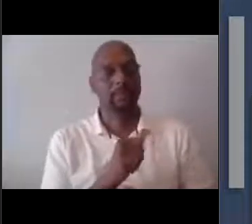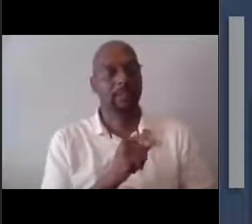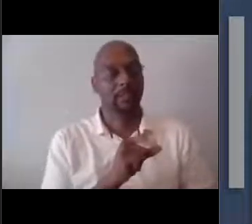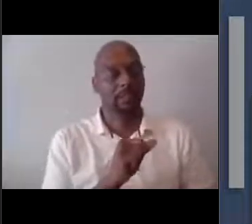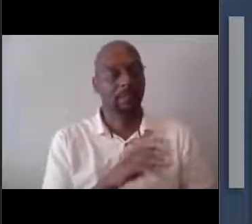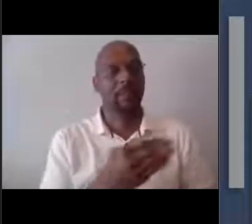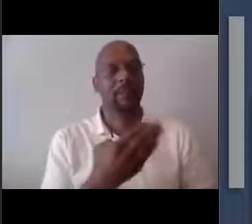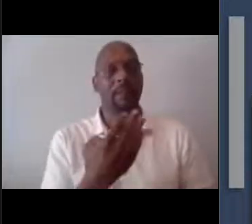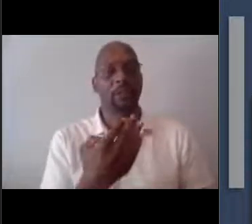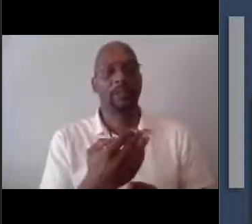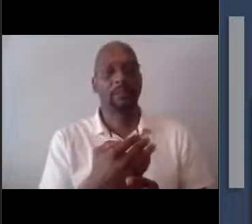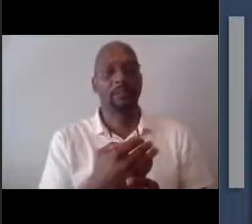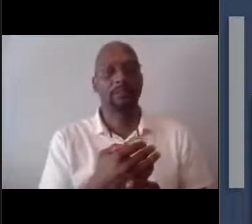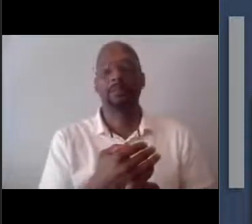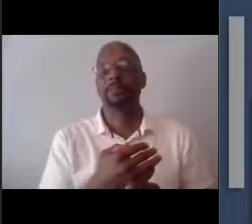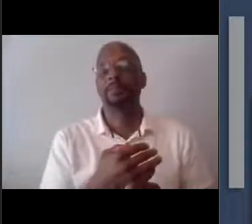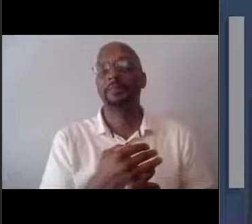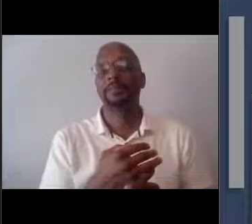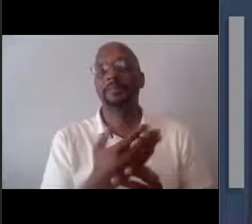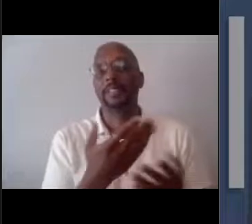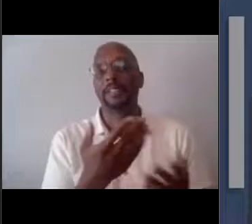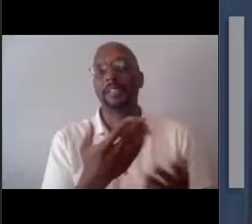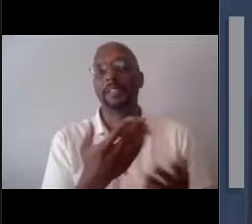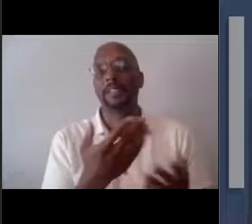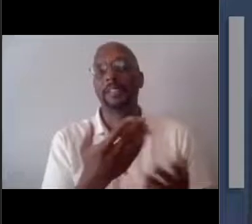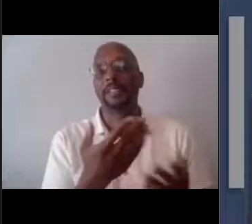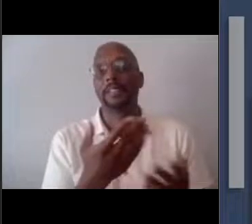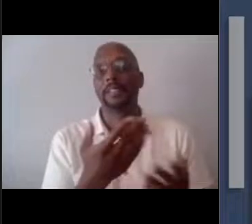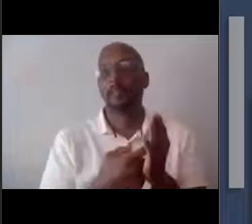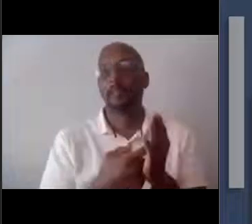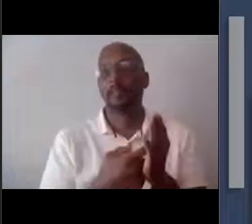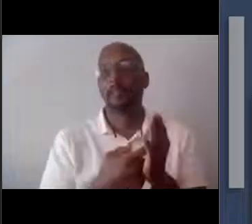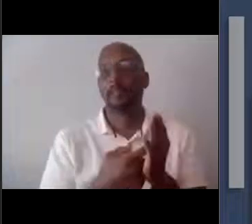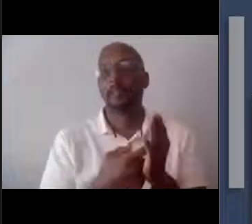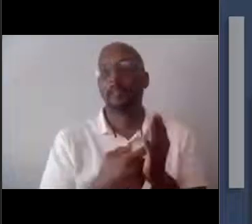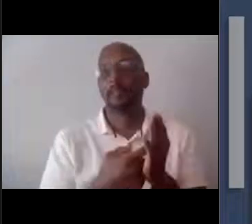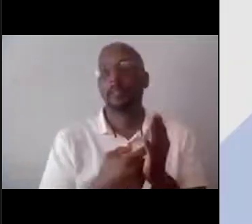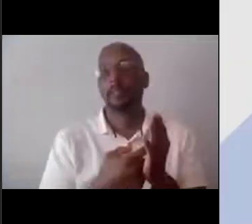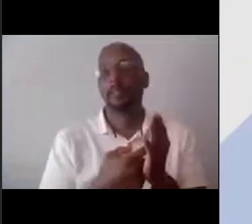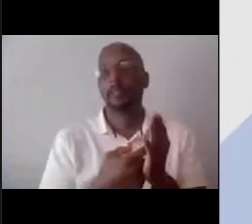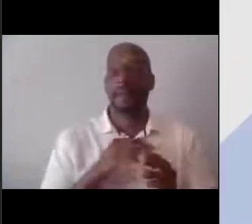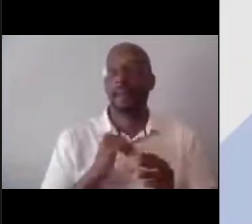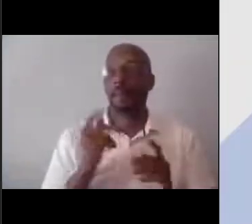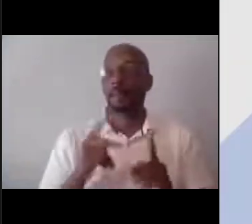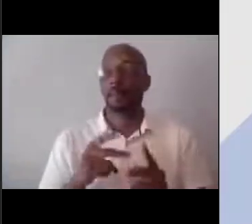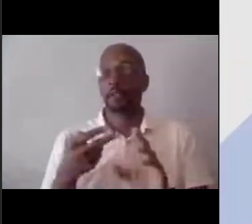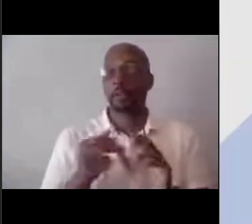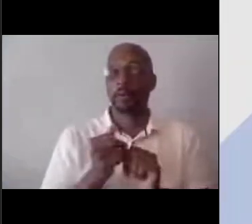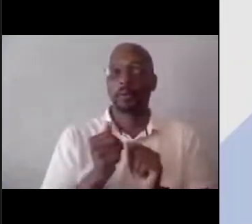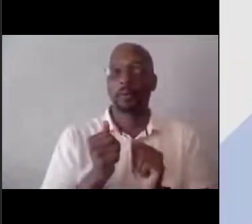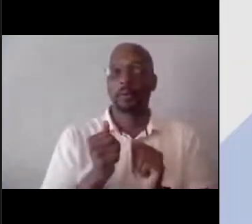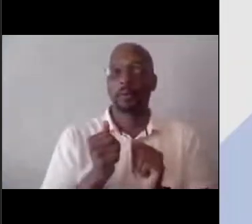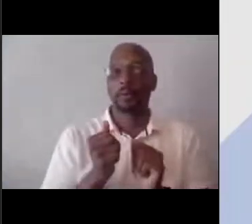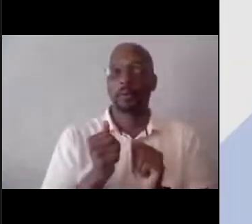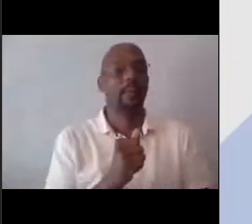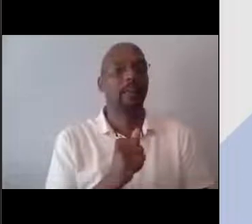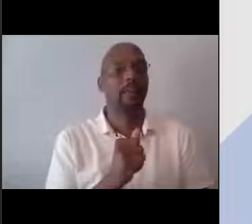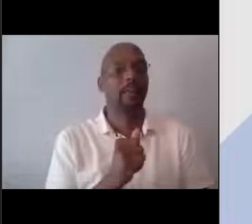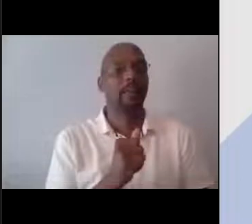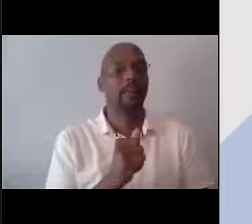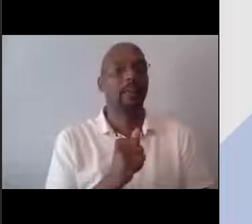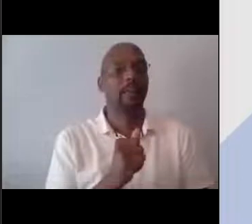action item, and I'm joined today by Avital Barnea from CalSTA and Amar Sid, Caltrans, and we